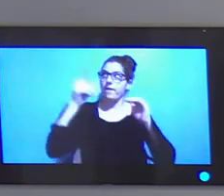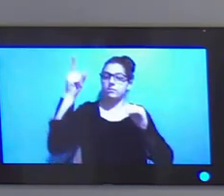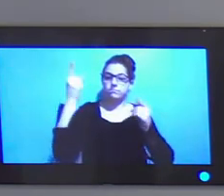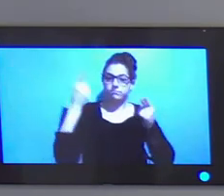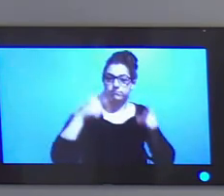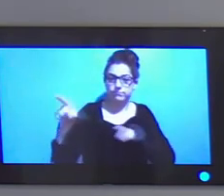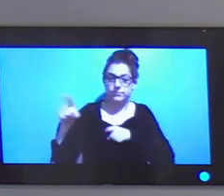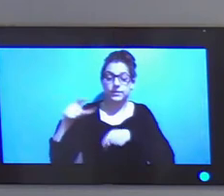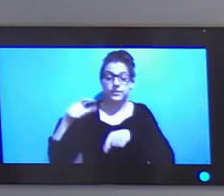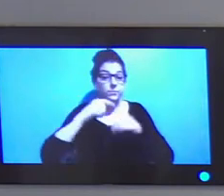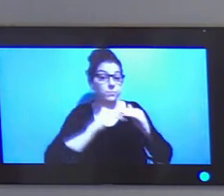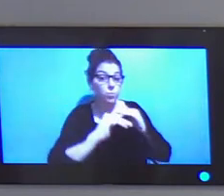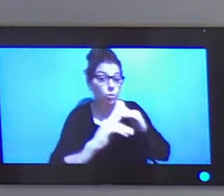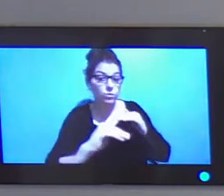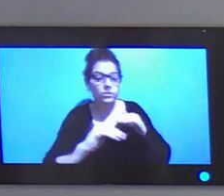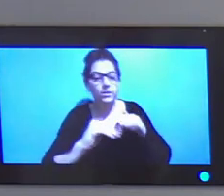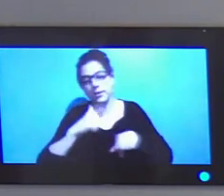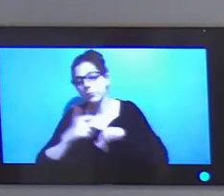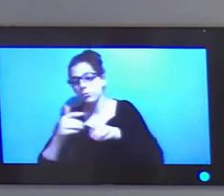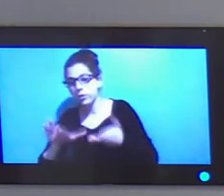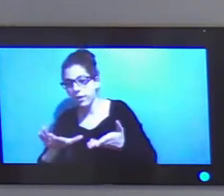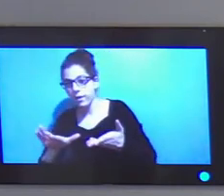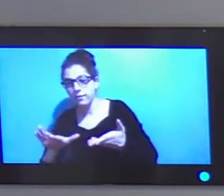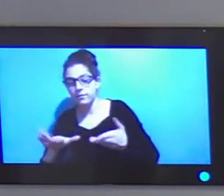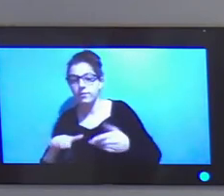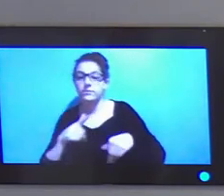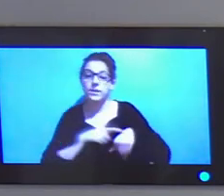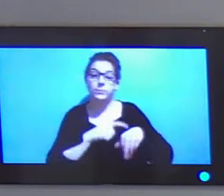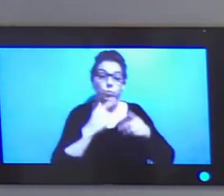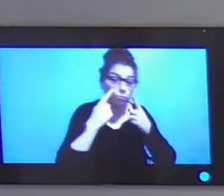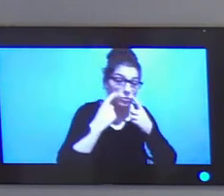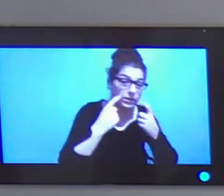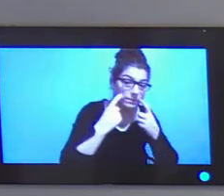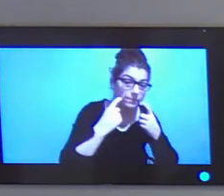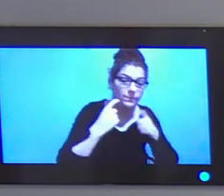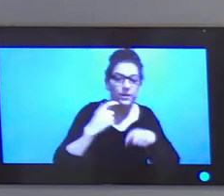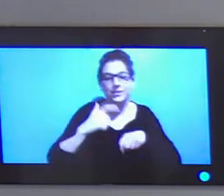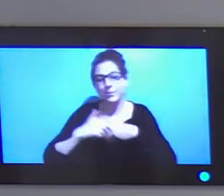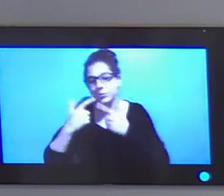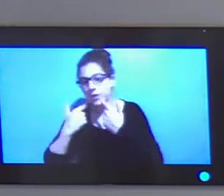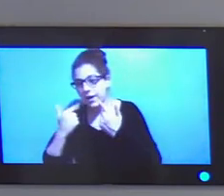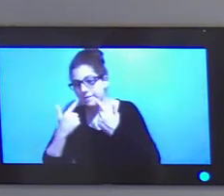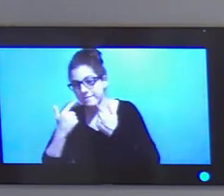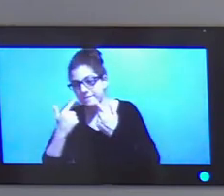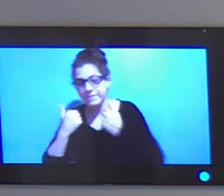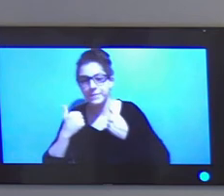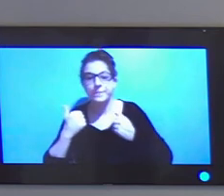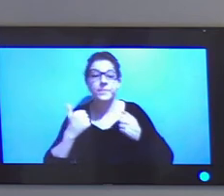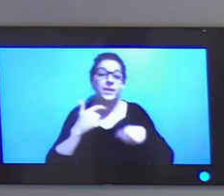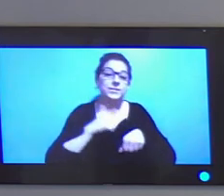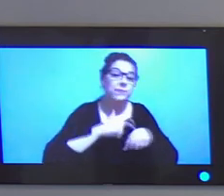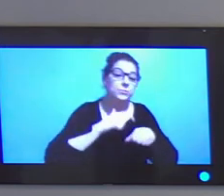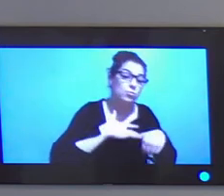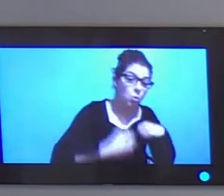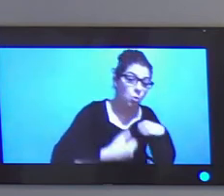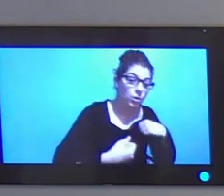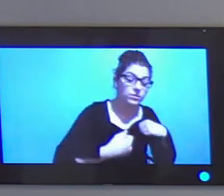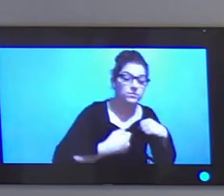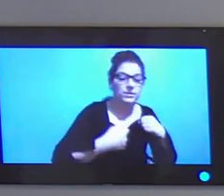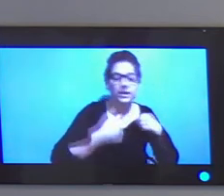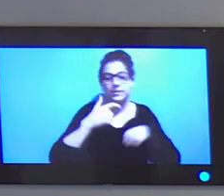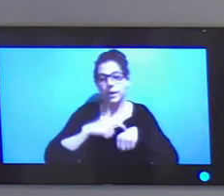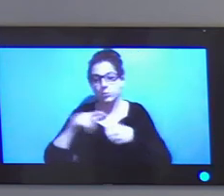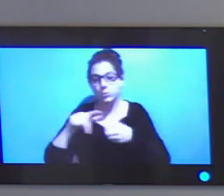born and a time to die, a time to weep and a time to laugh, a time to mourn and a time to